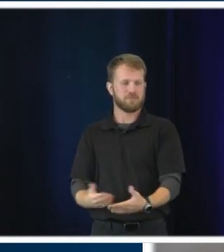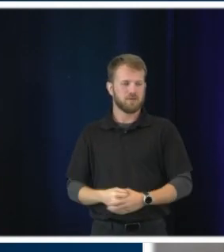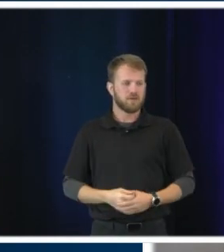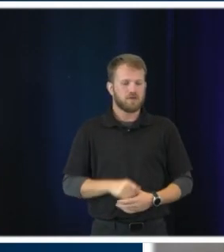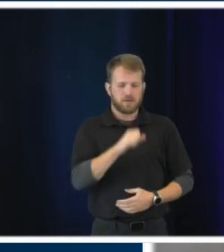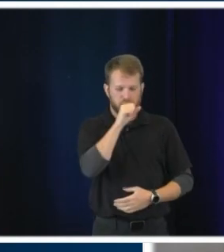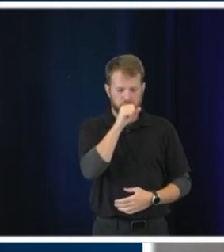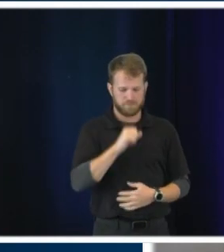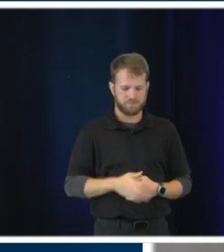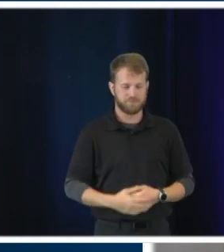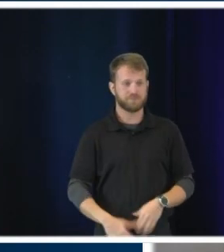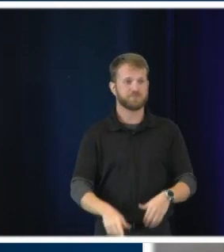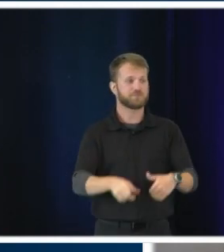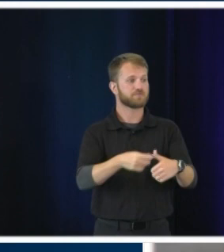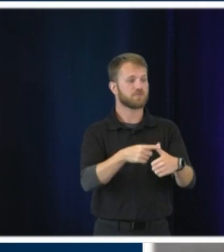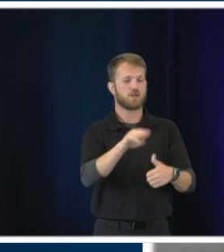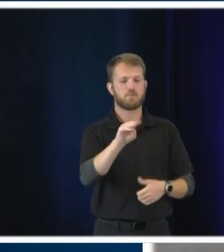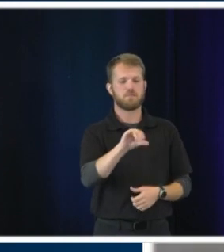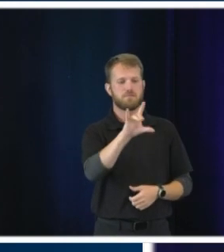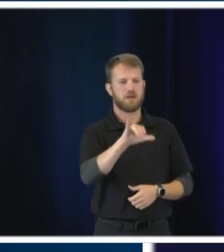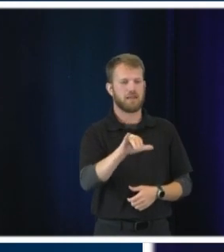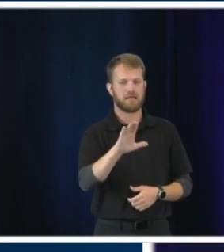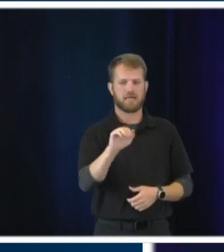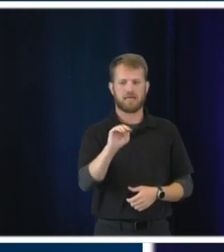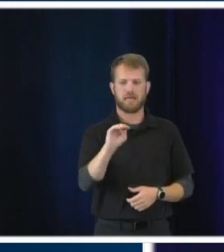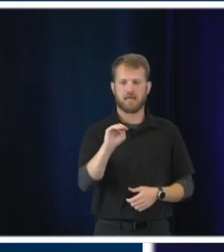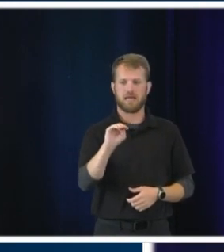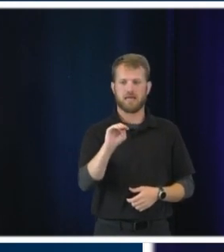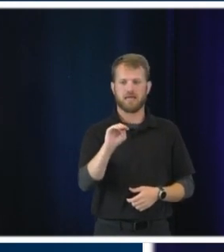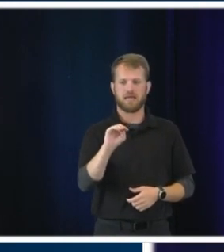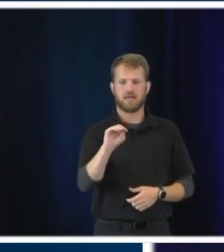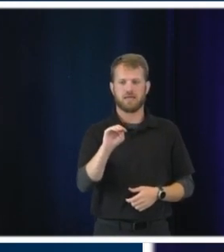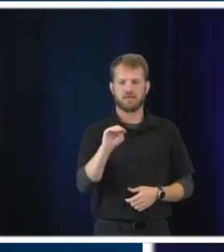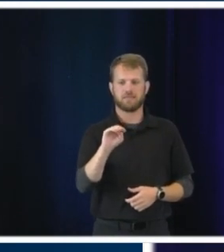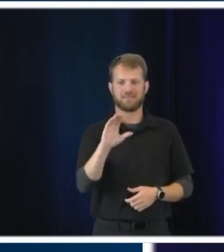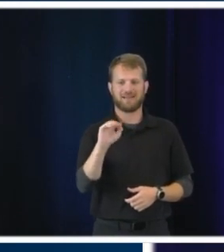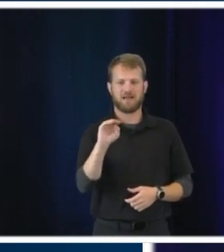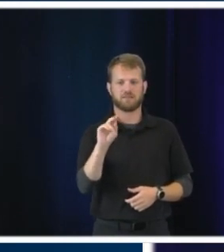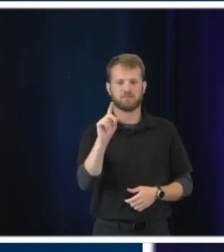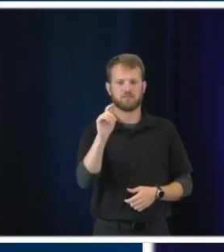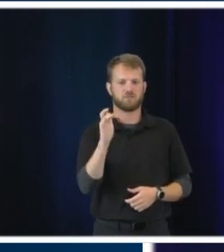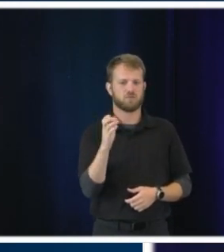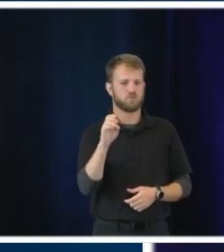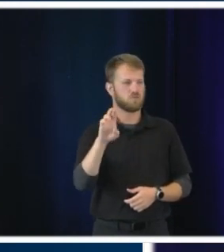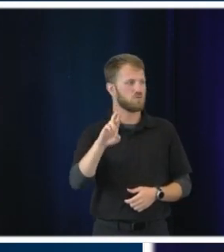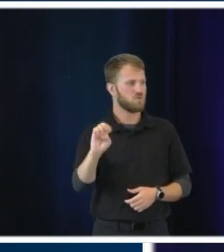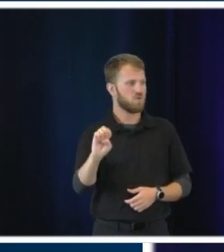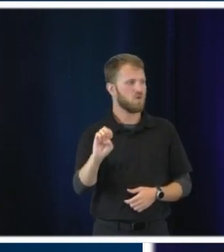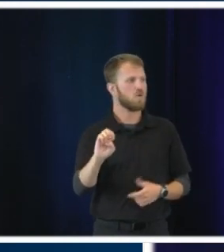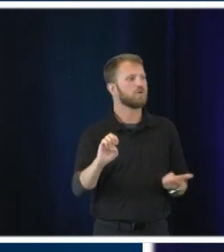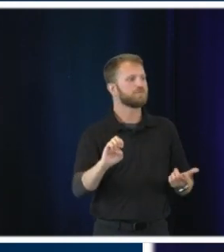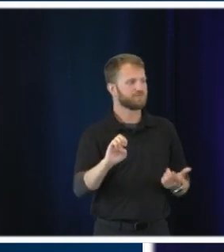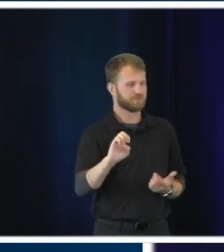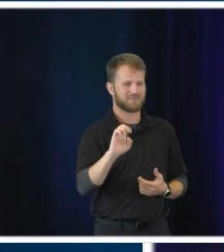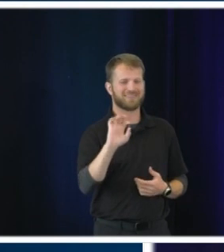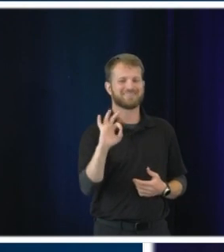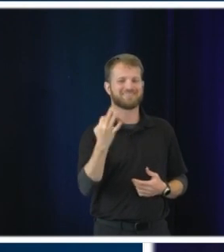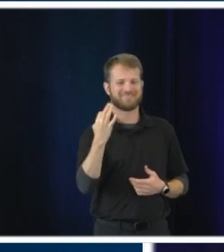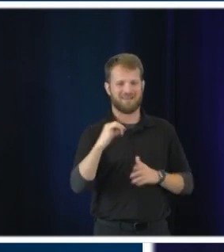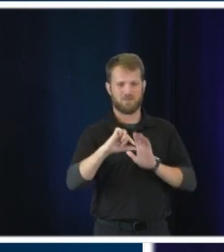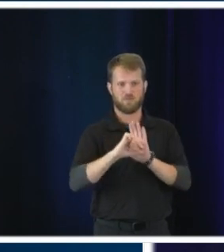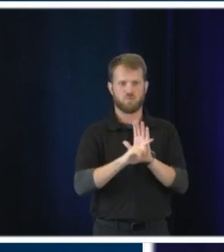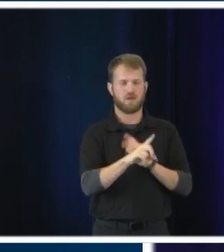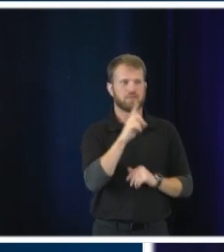We start with Molly Tangor. Molly is homeschooled and is in the ninth grade. Molly has